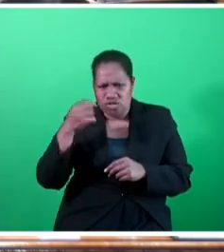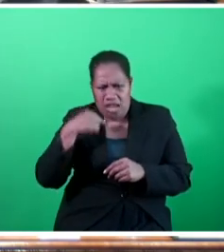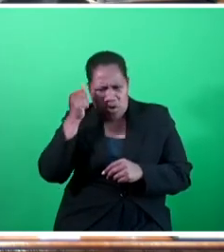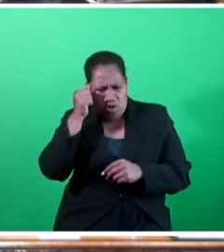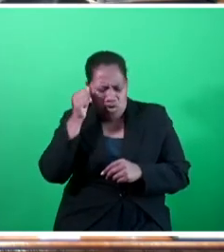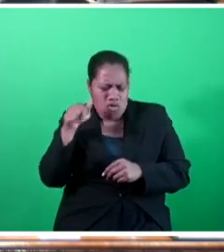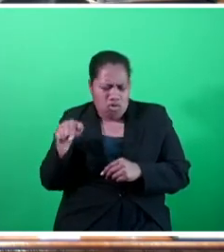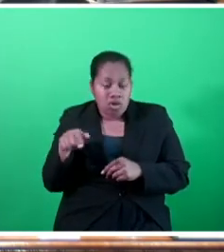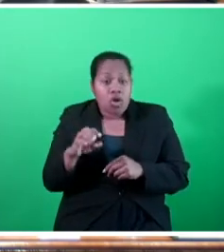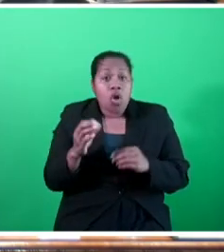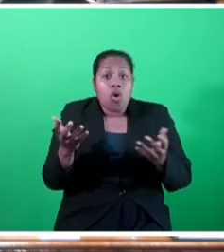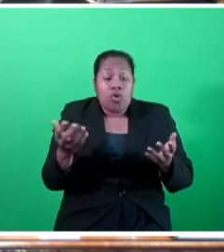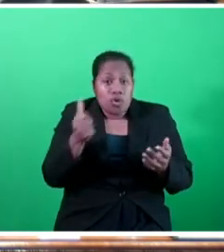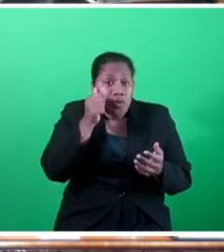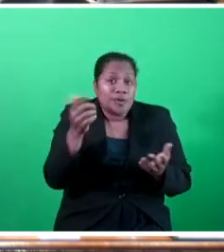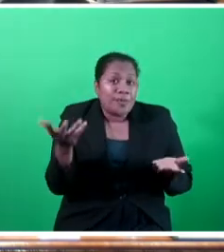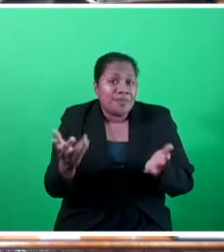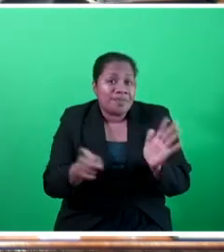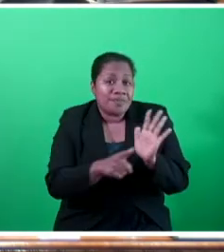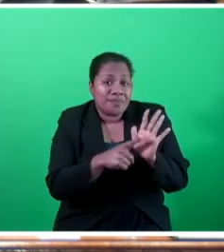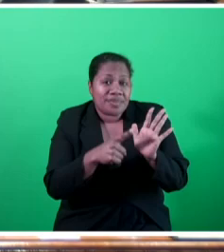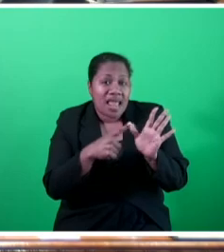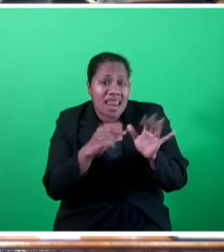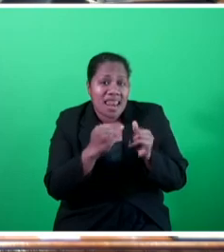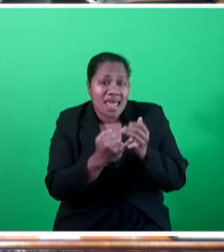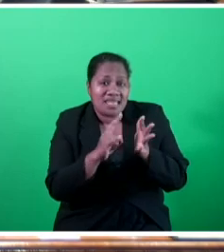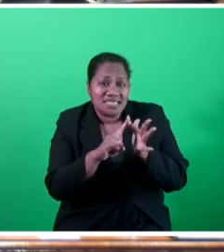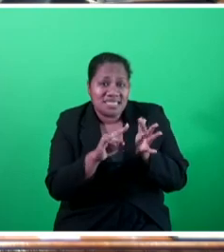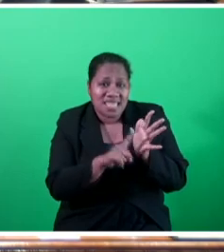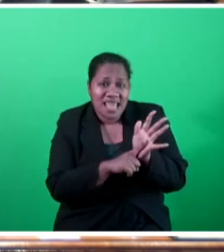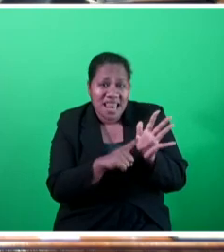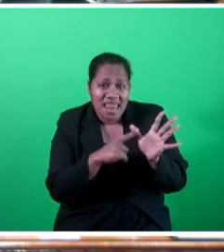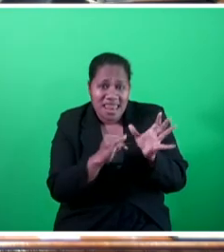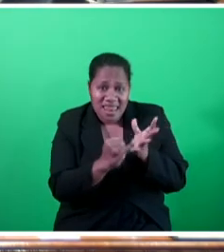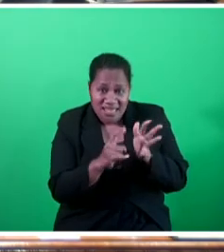Where Lase village is, you can play rugby